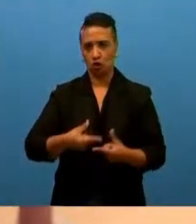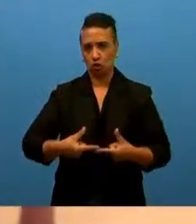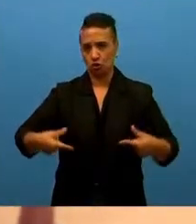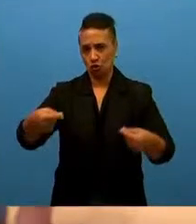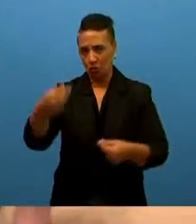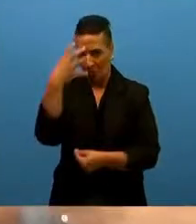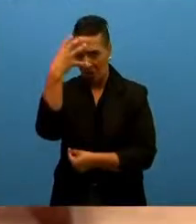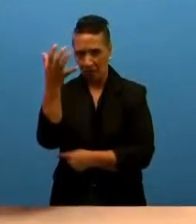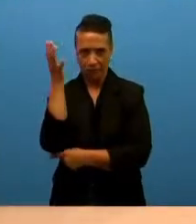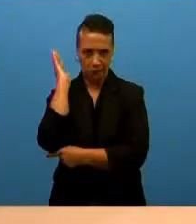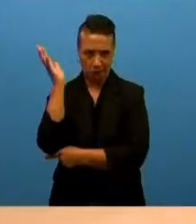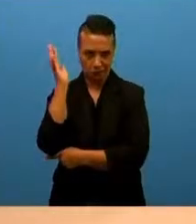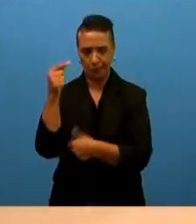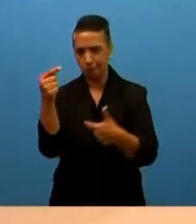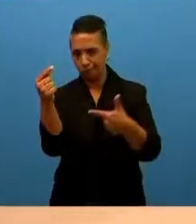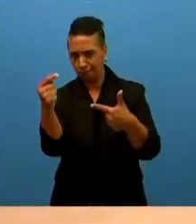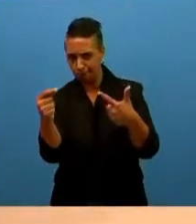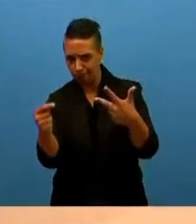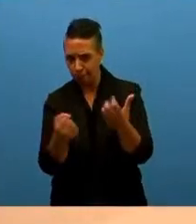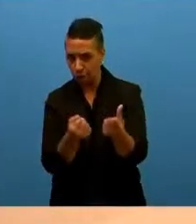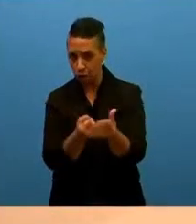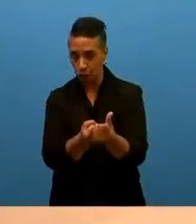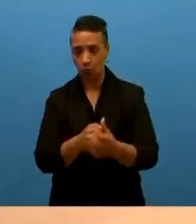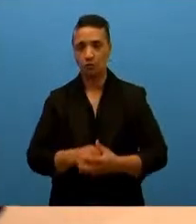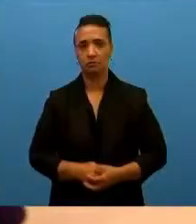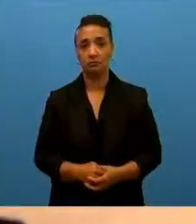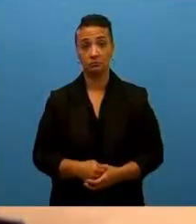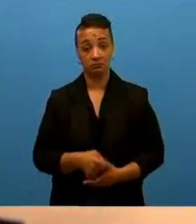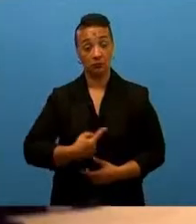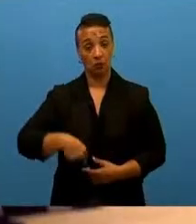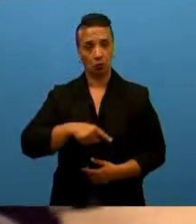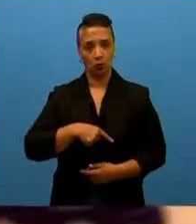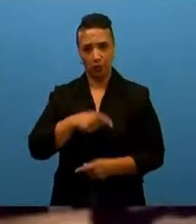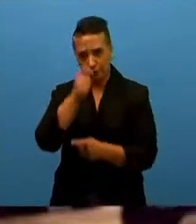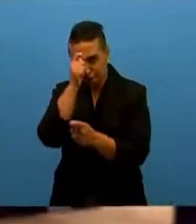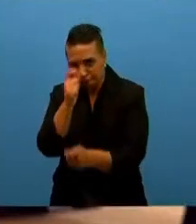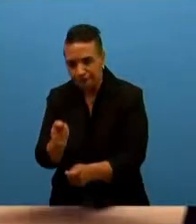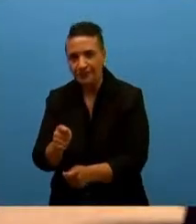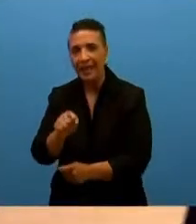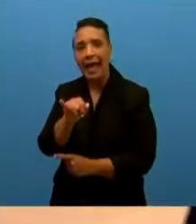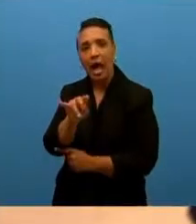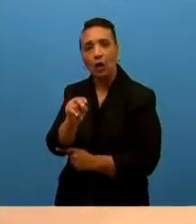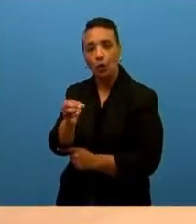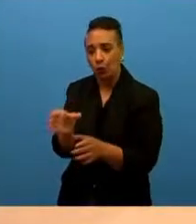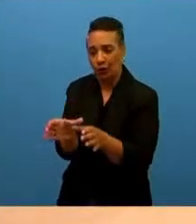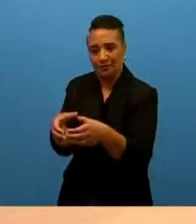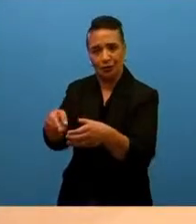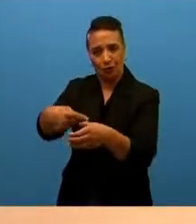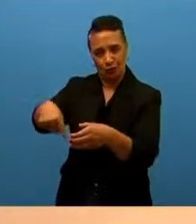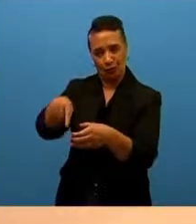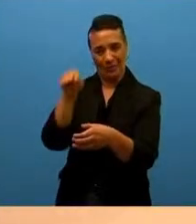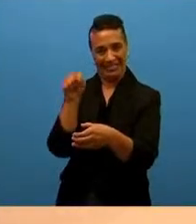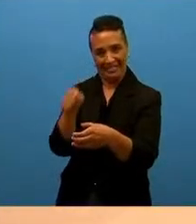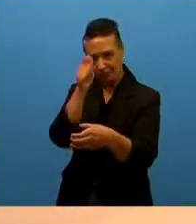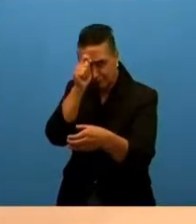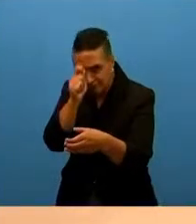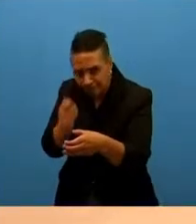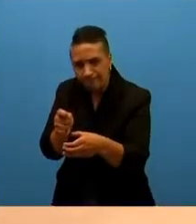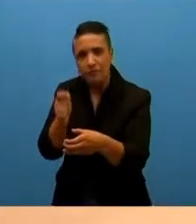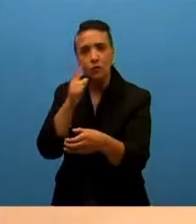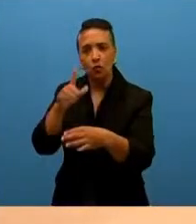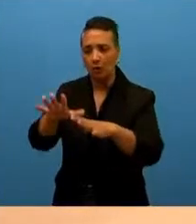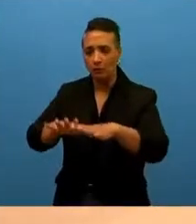raised. Japan recognizes the Ainu as an indigenous people primarily residing in and